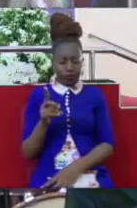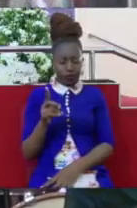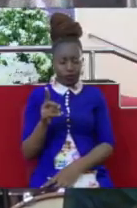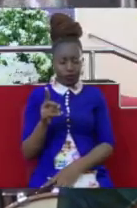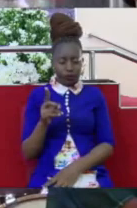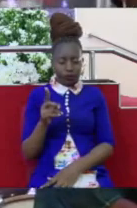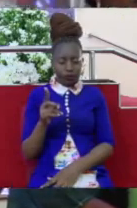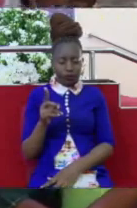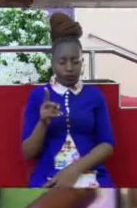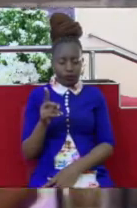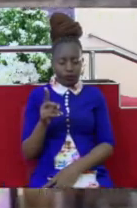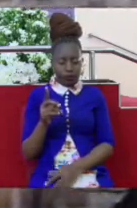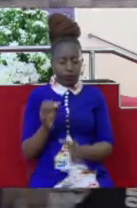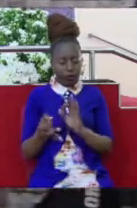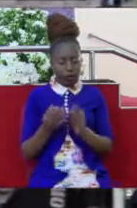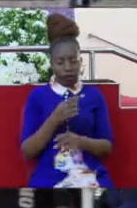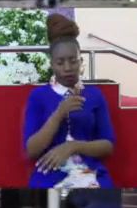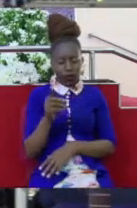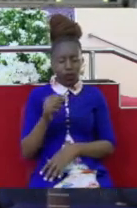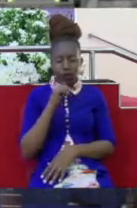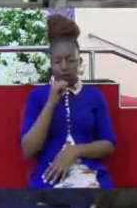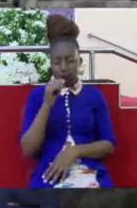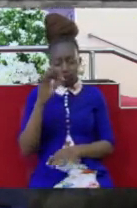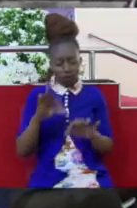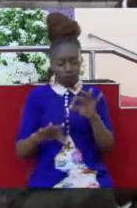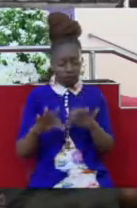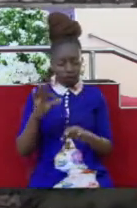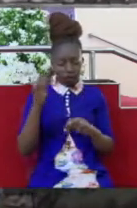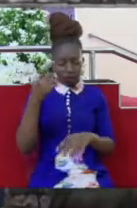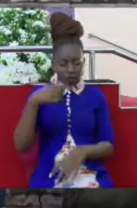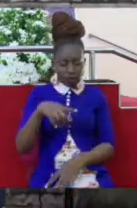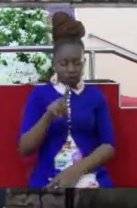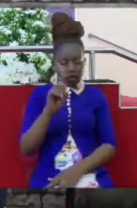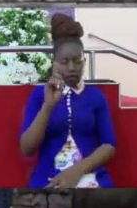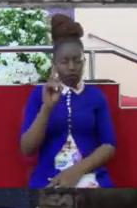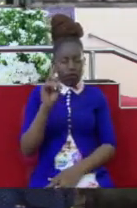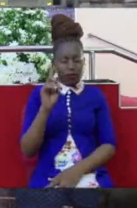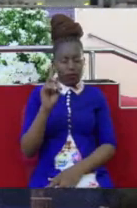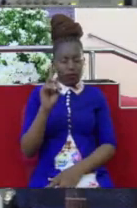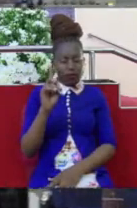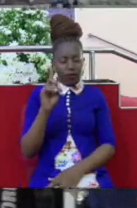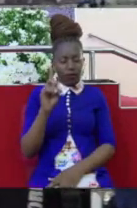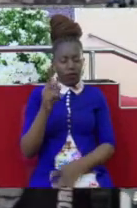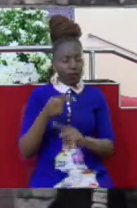But if you don't judge yourself and admit that you have a hard heart,